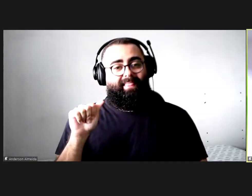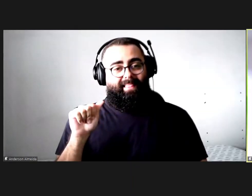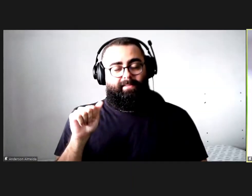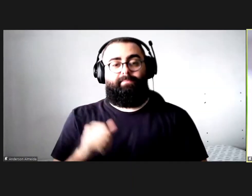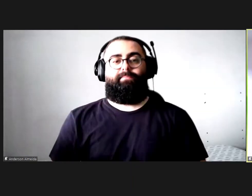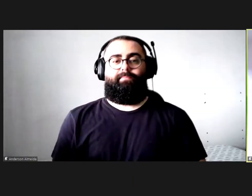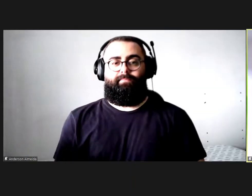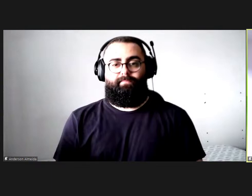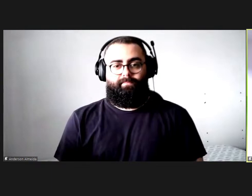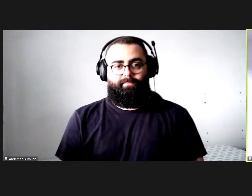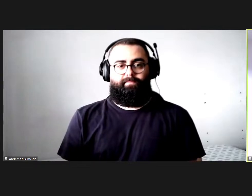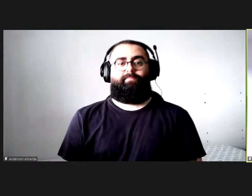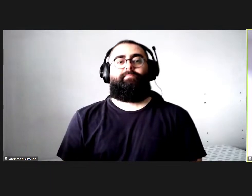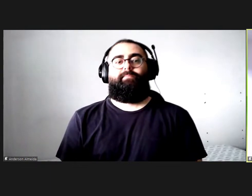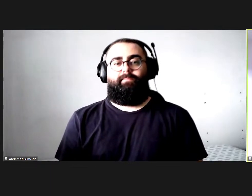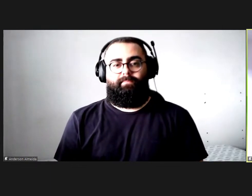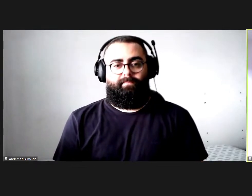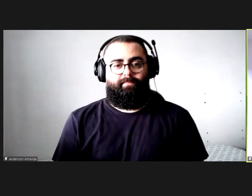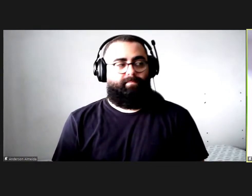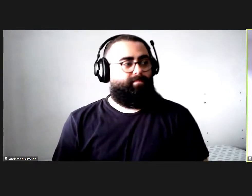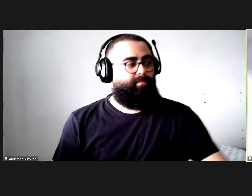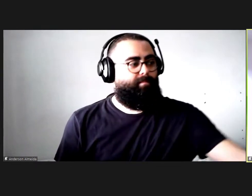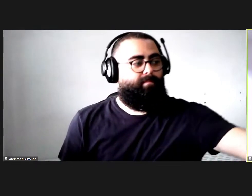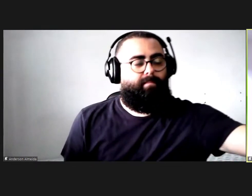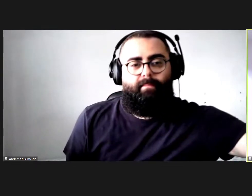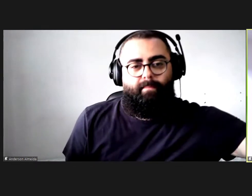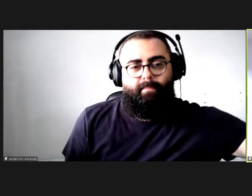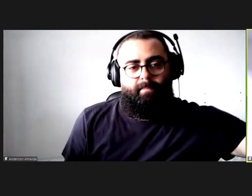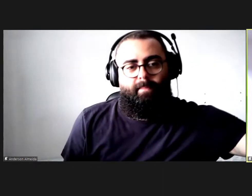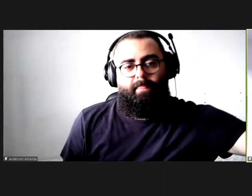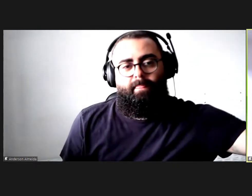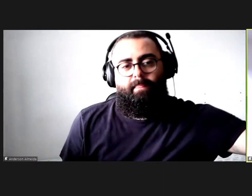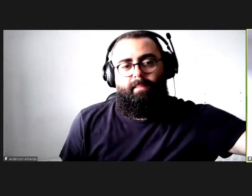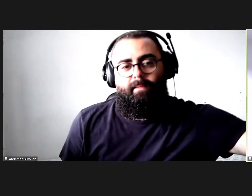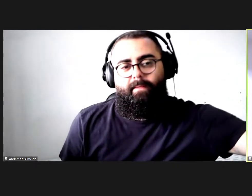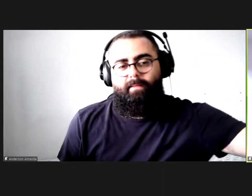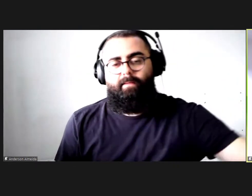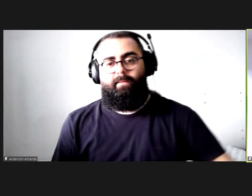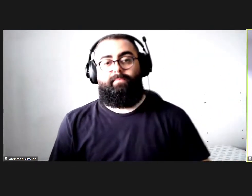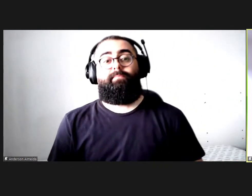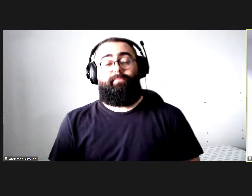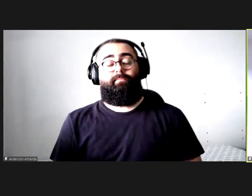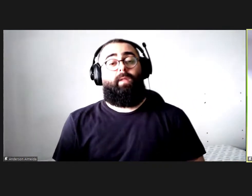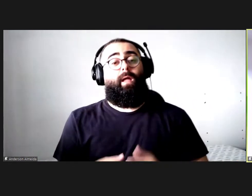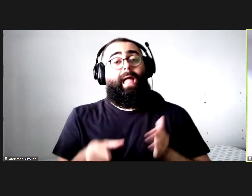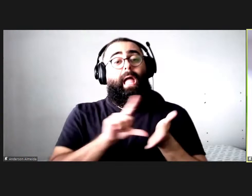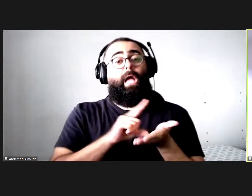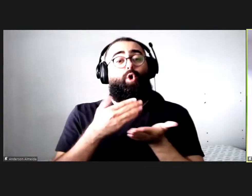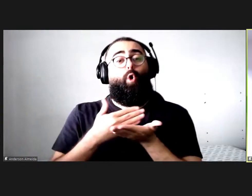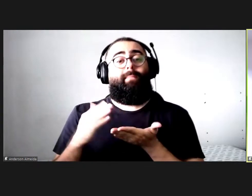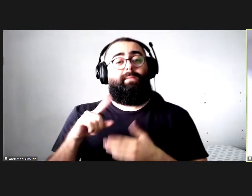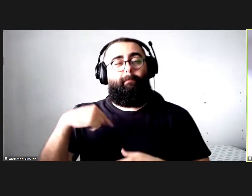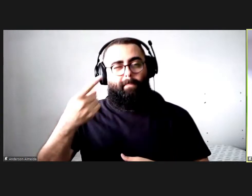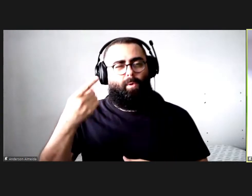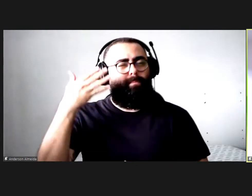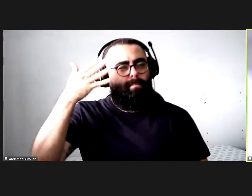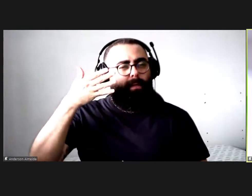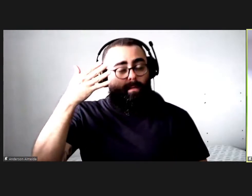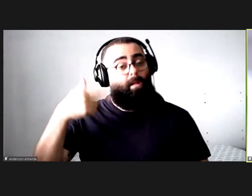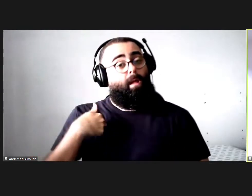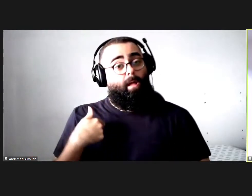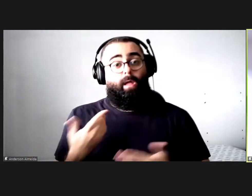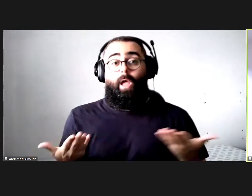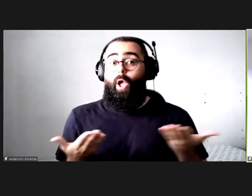So before we move on to the next session, I would like to invite everyone to check